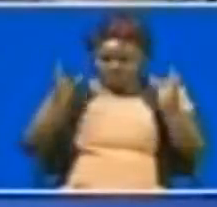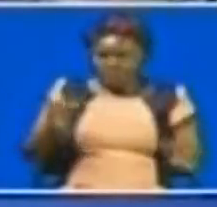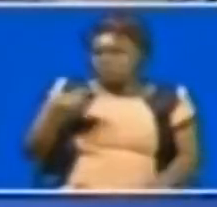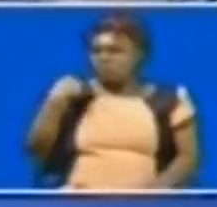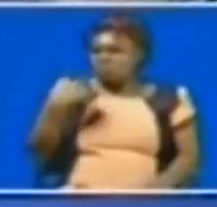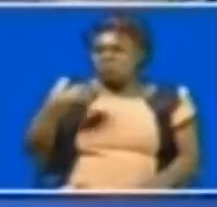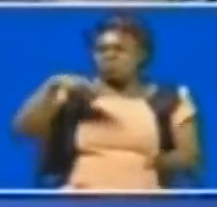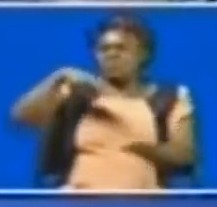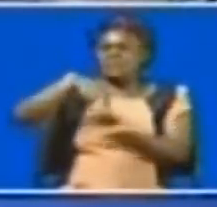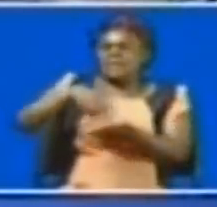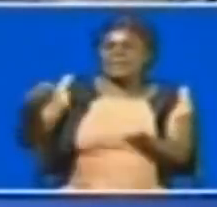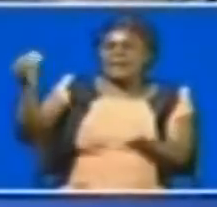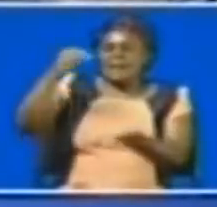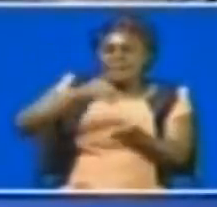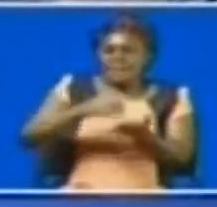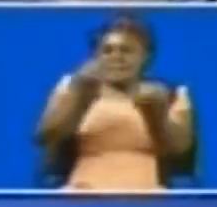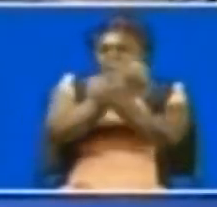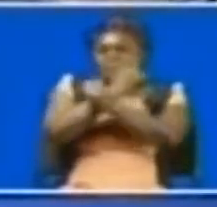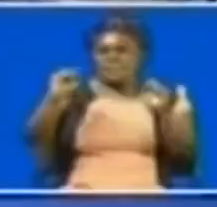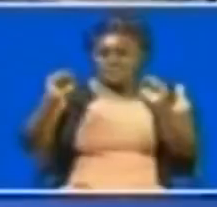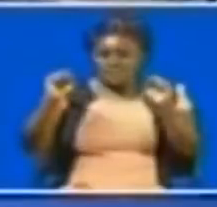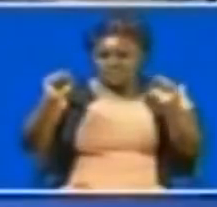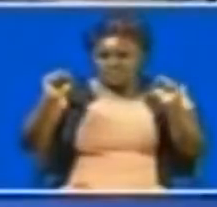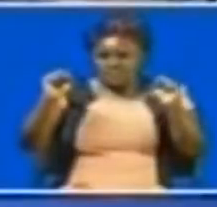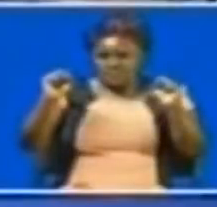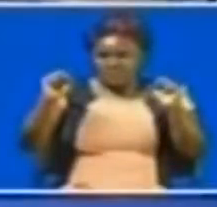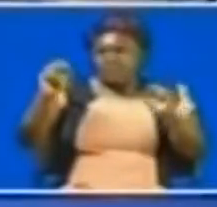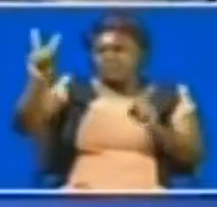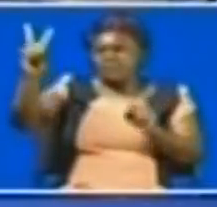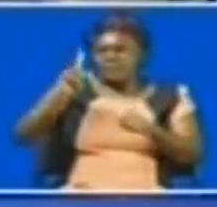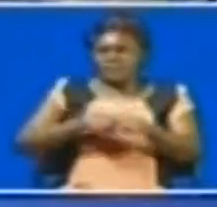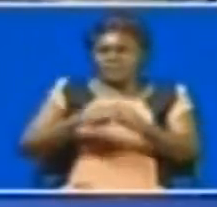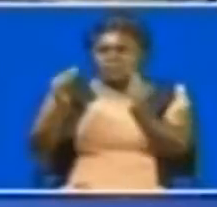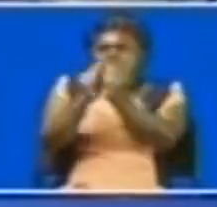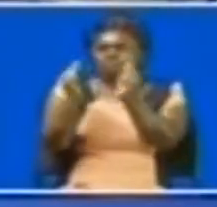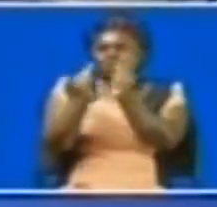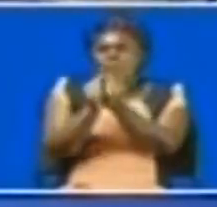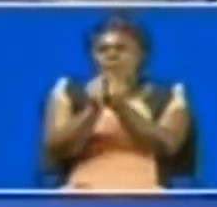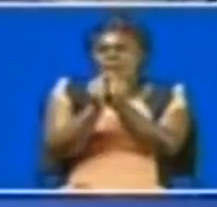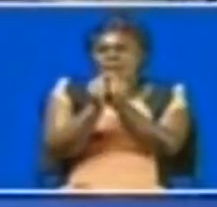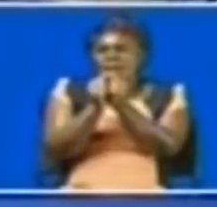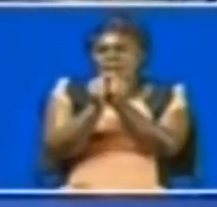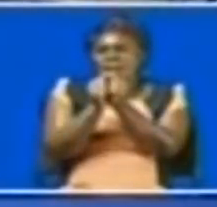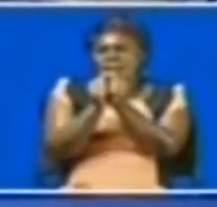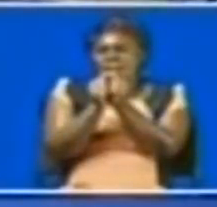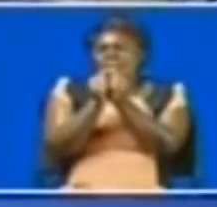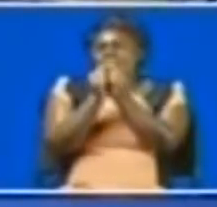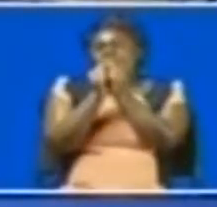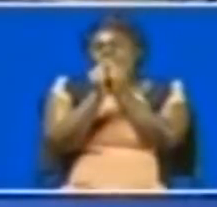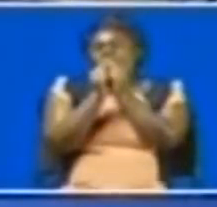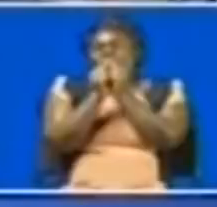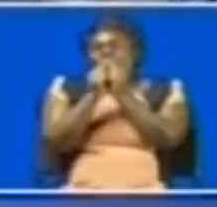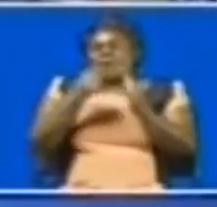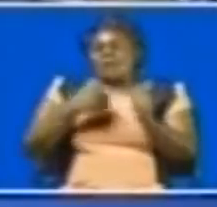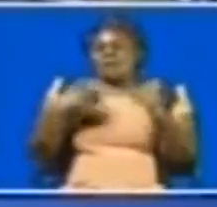who becomes the presidential candidate in the October election. Mm-hmm. And we